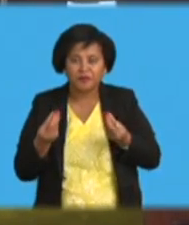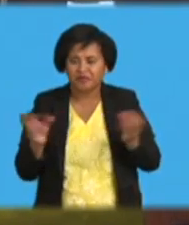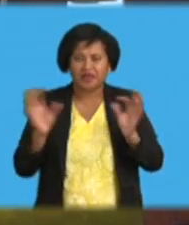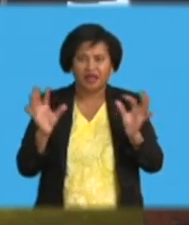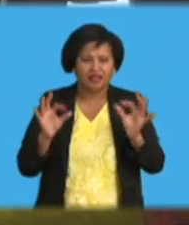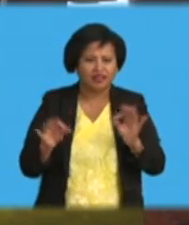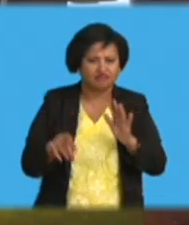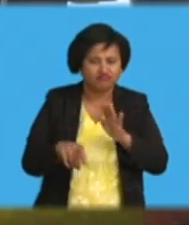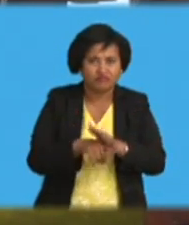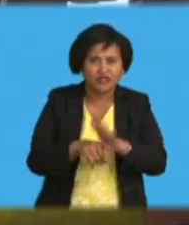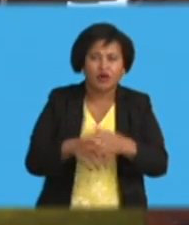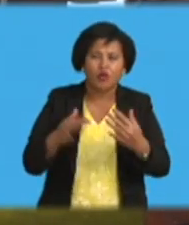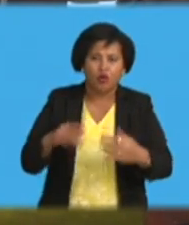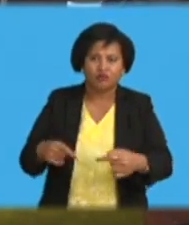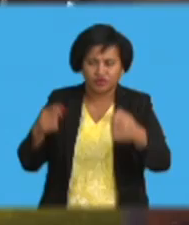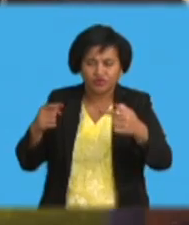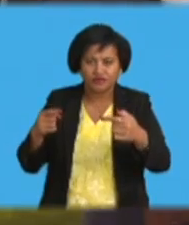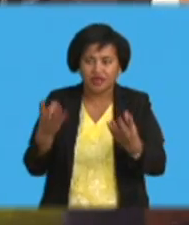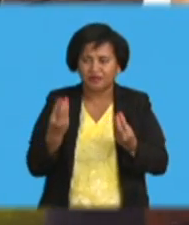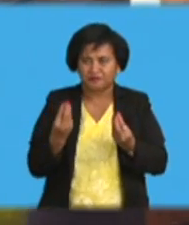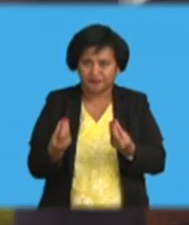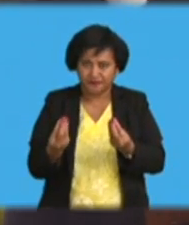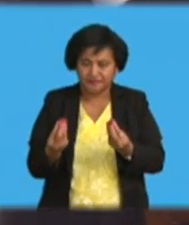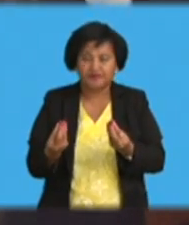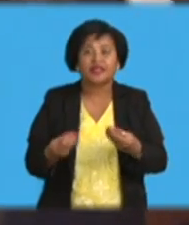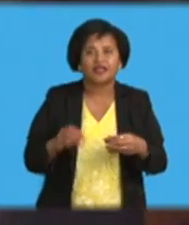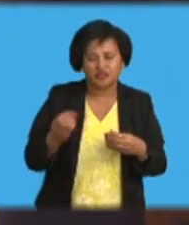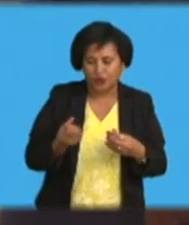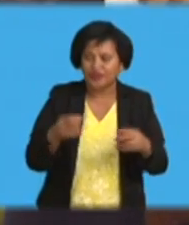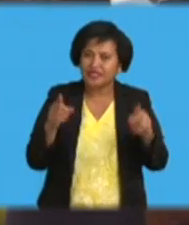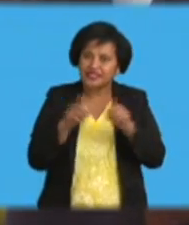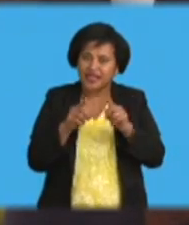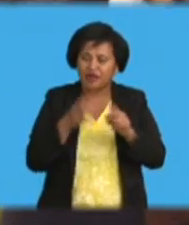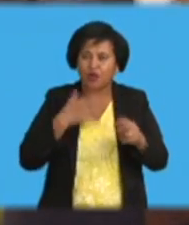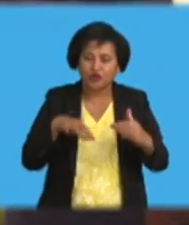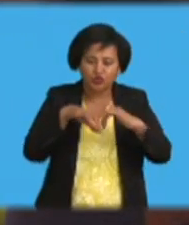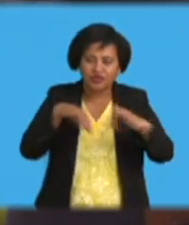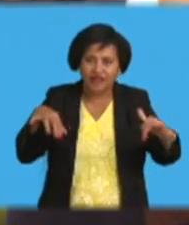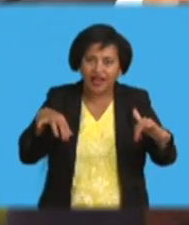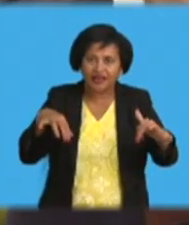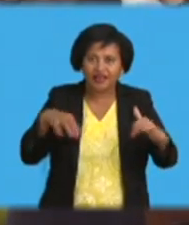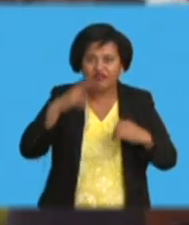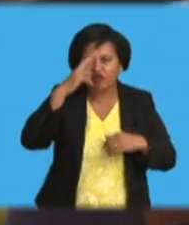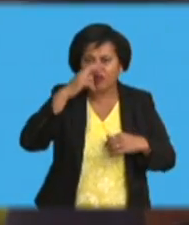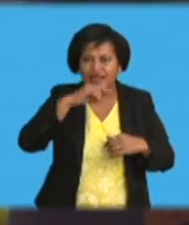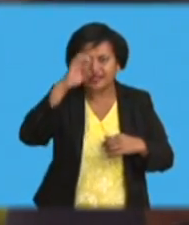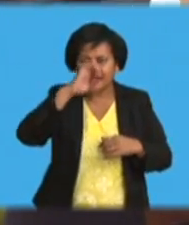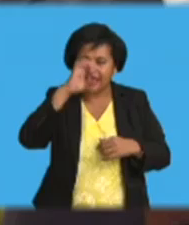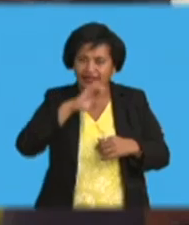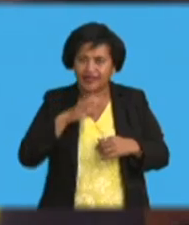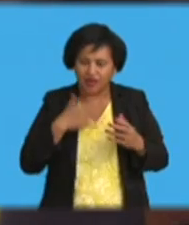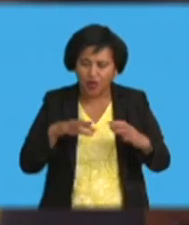Madam Speaker, the vitriol we're seeing on social media is the same politics of ethnic division and religious vilification that once inflicted untold